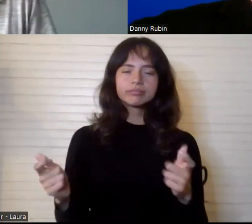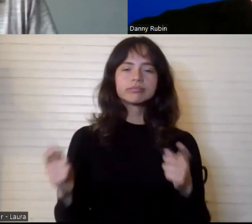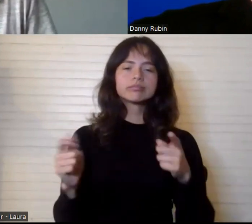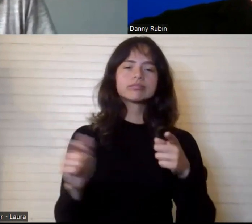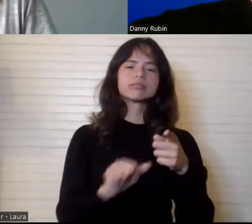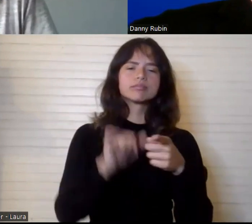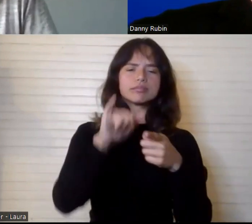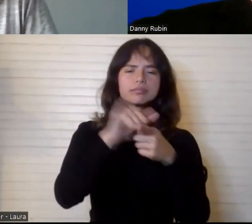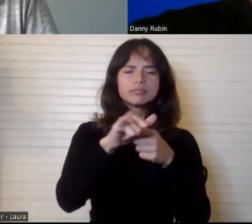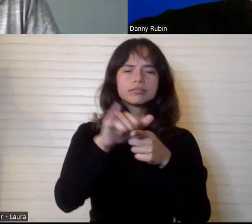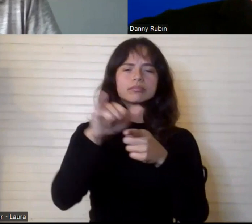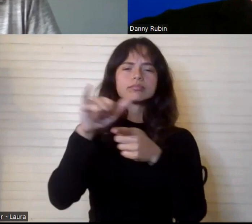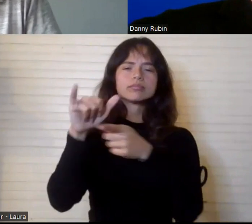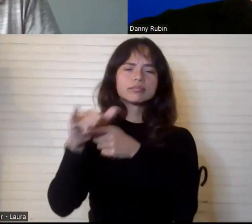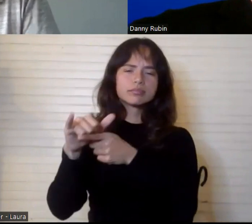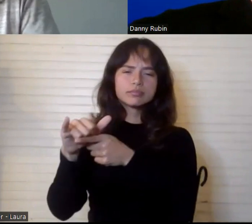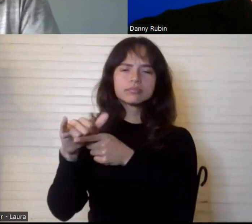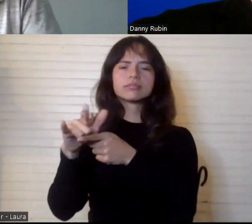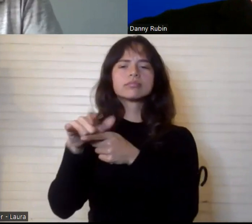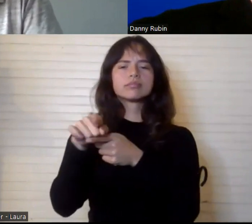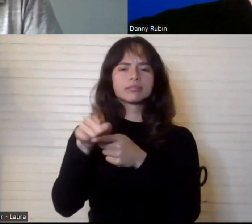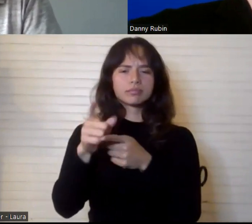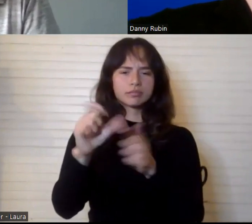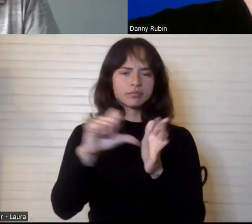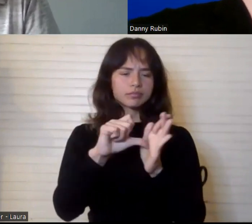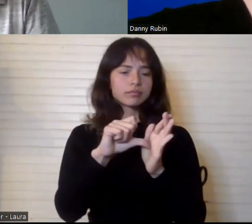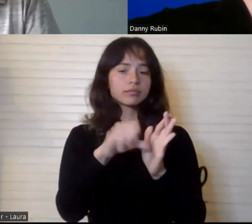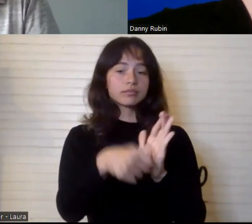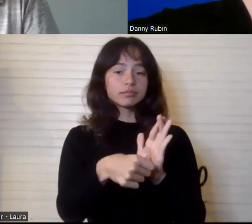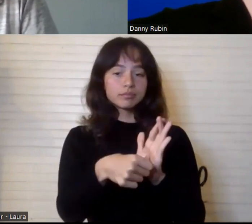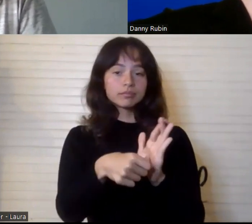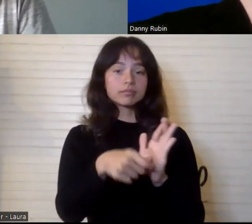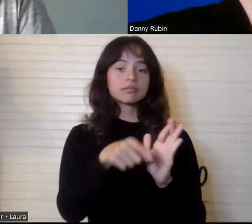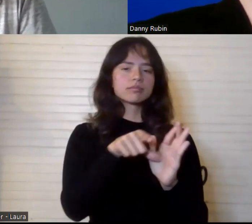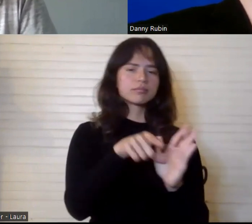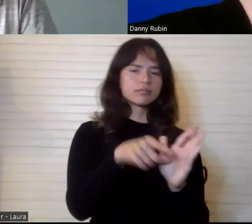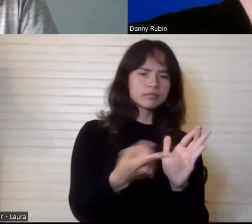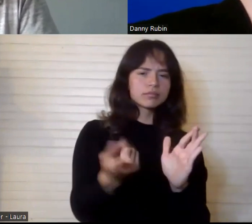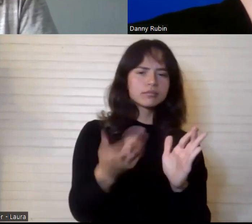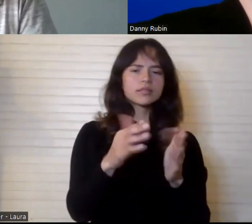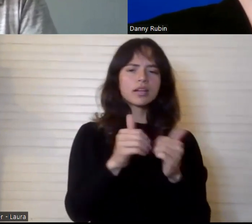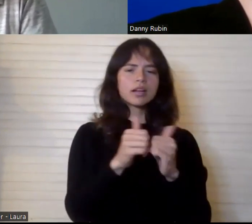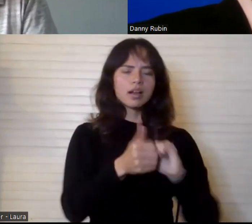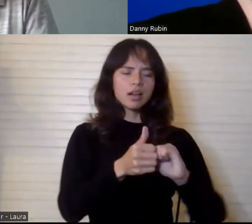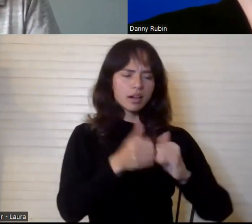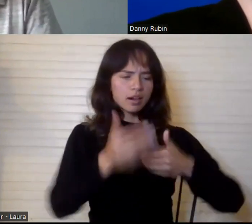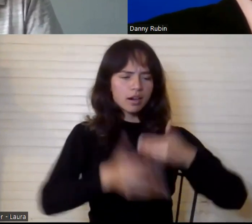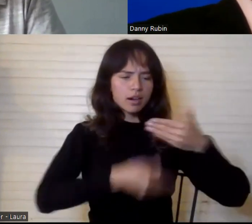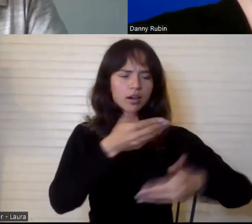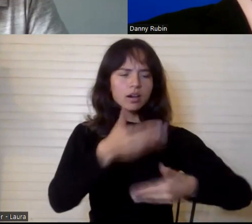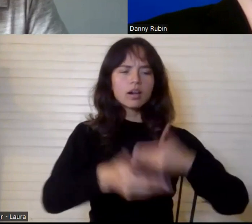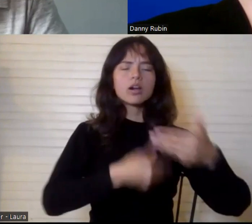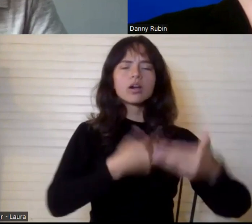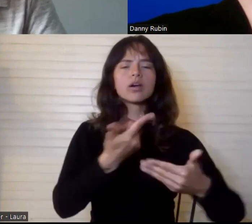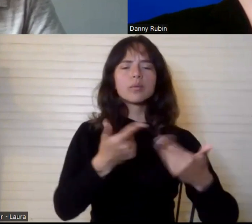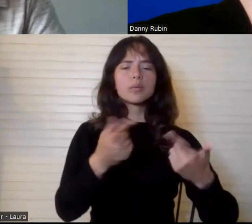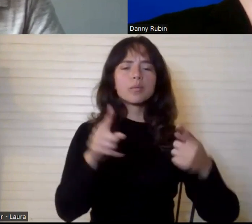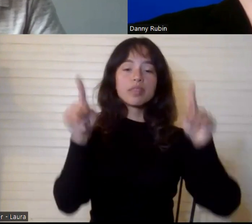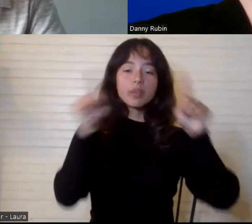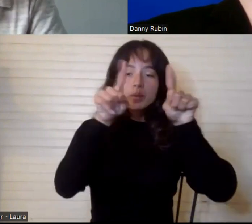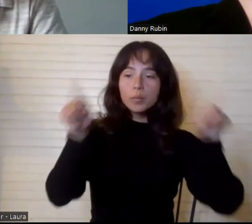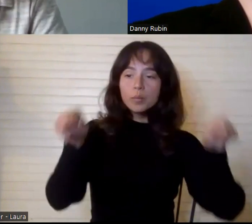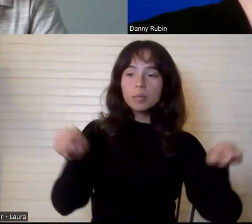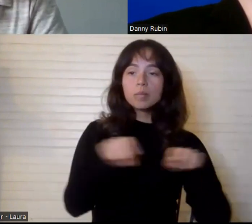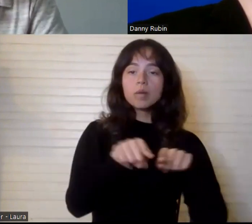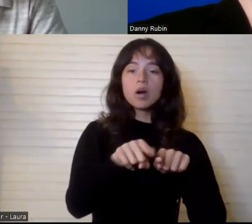to enable different feature sets and functionalities within a website or a mobile app or what's called a progressive web application,